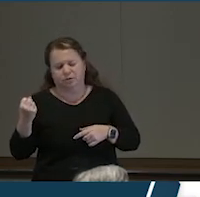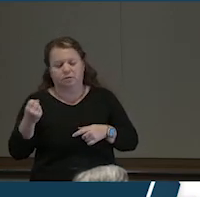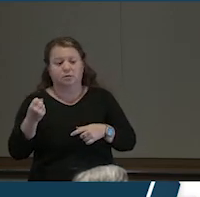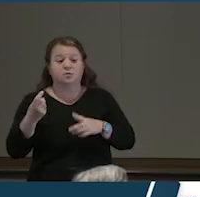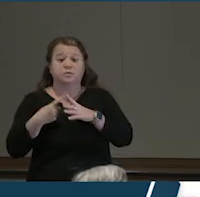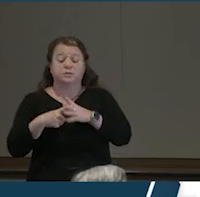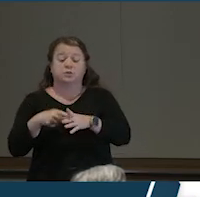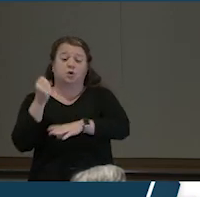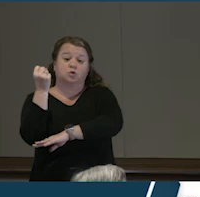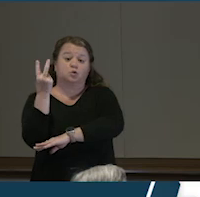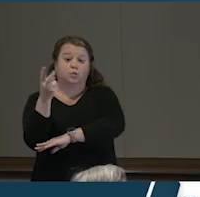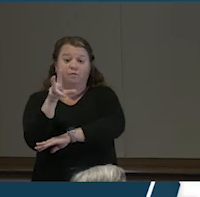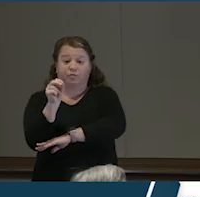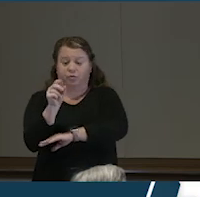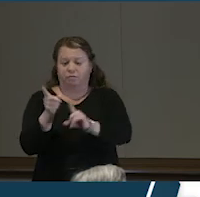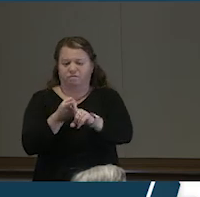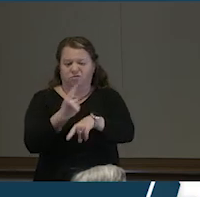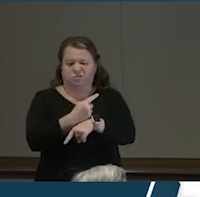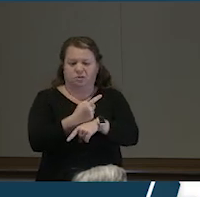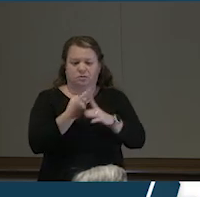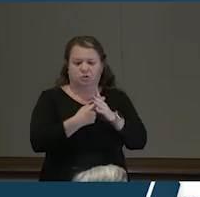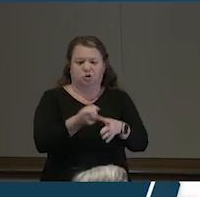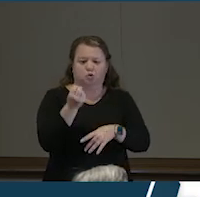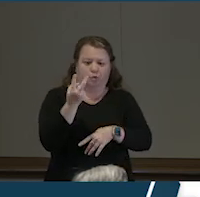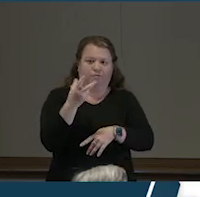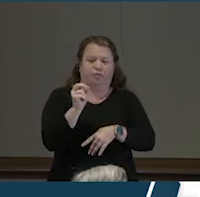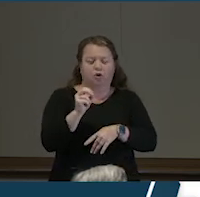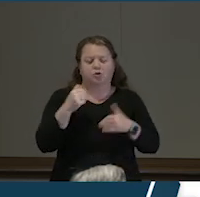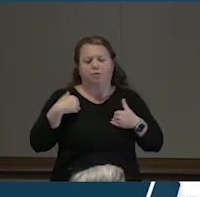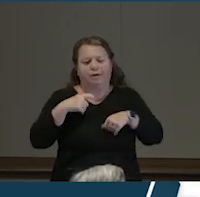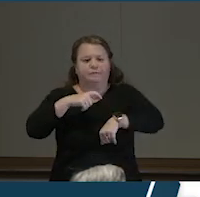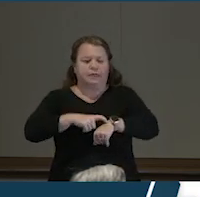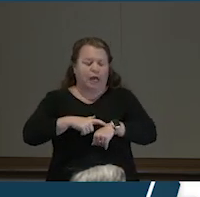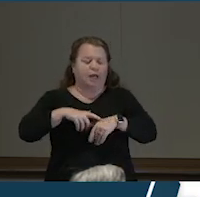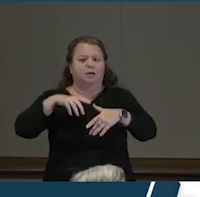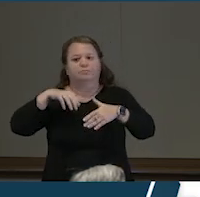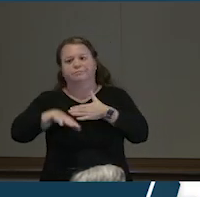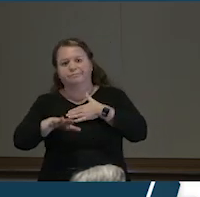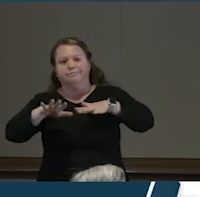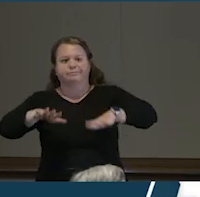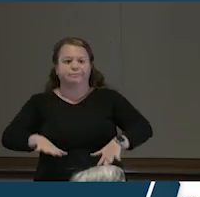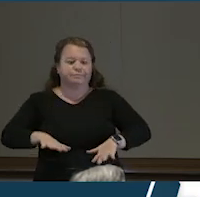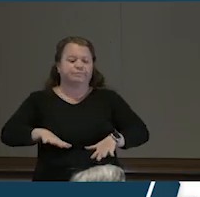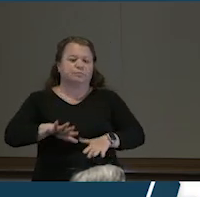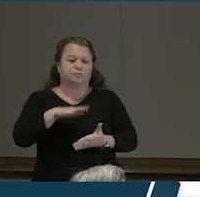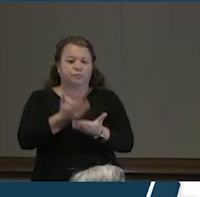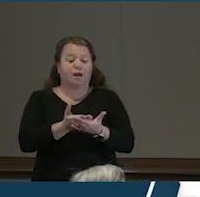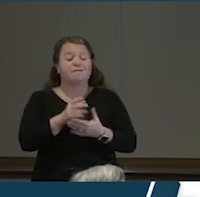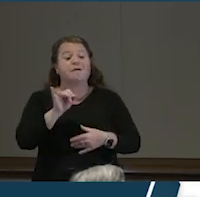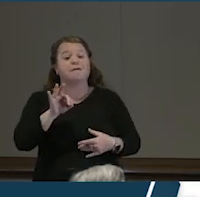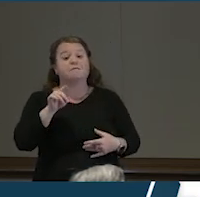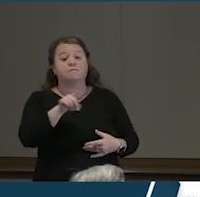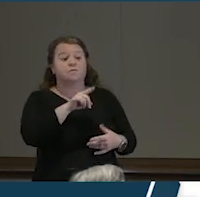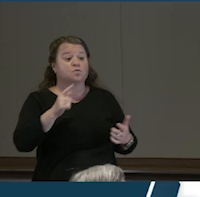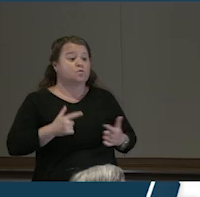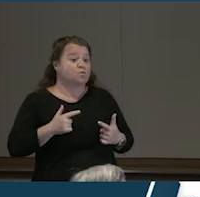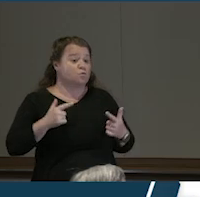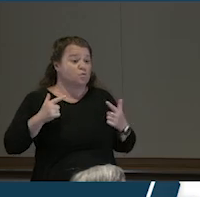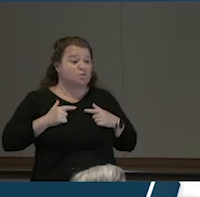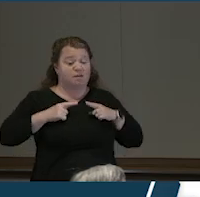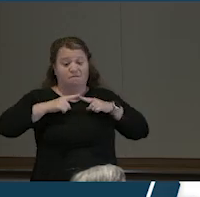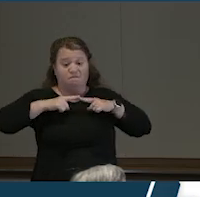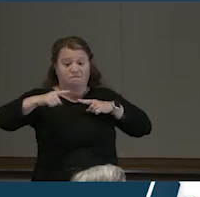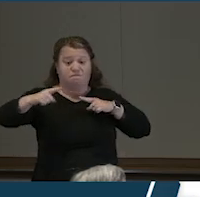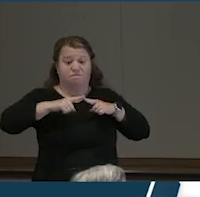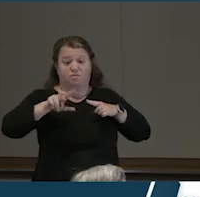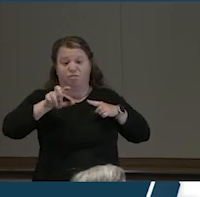at 12:30 on the first day so that people can kind of get there and get settled in. If you live 300 miles,